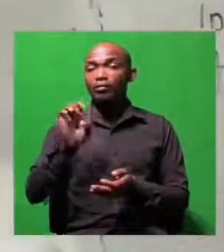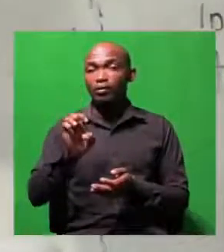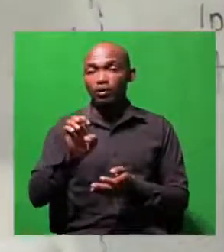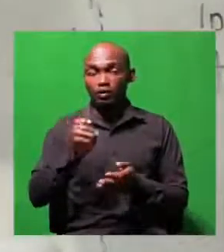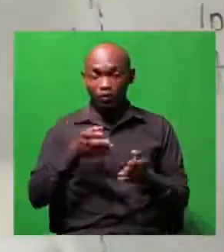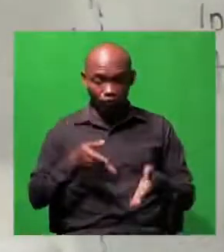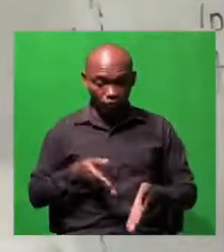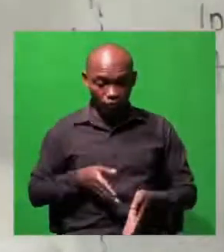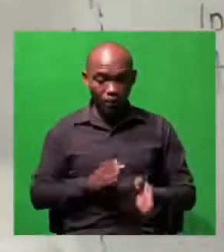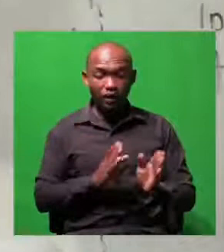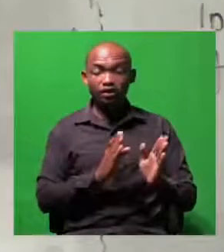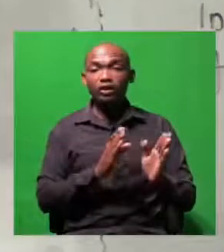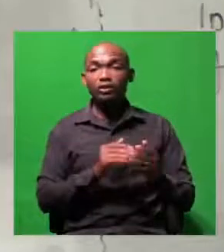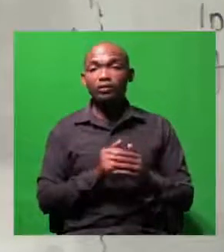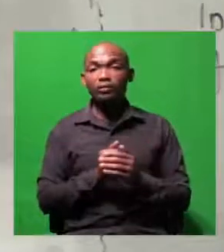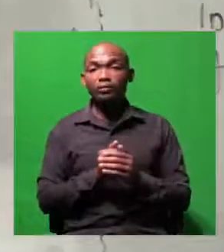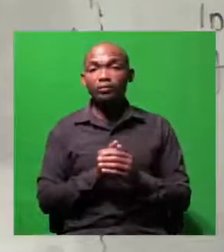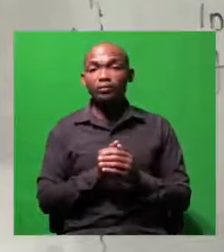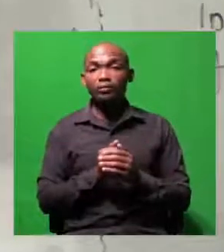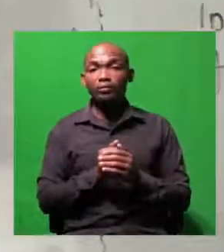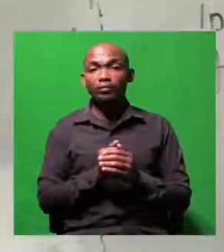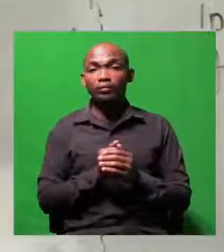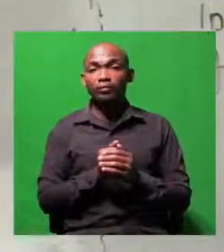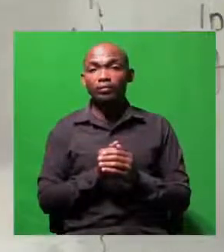The mode of production.